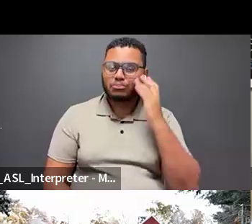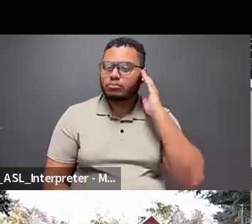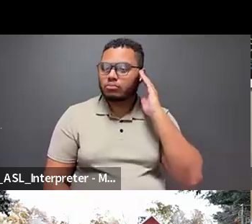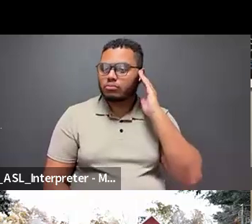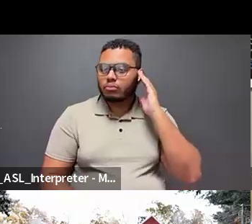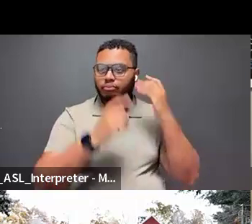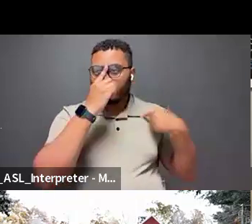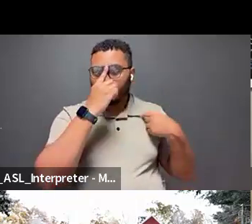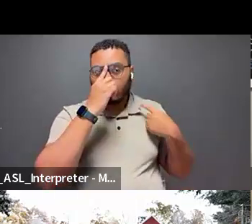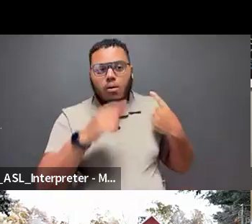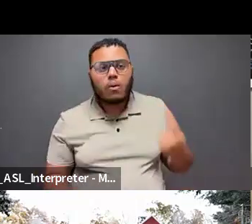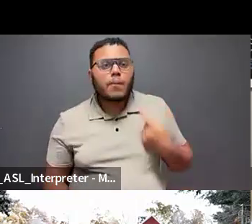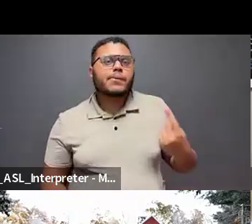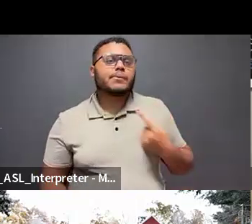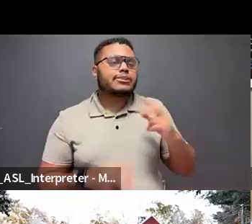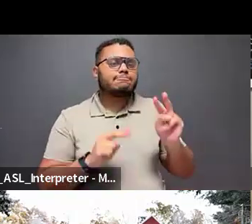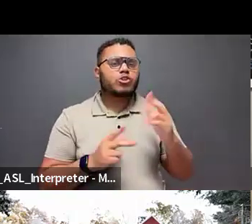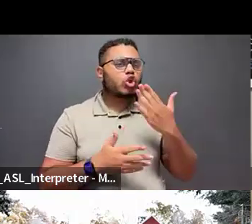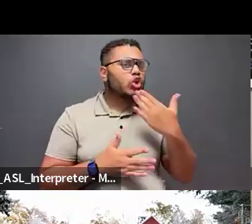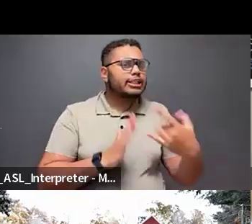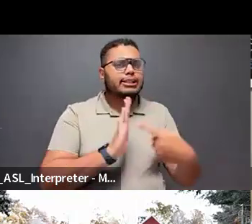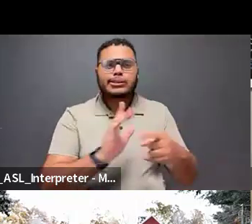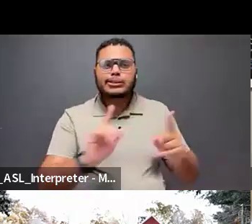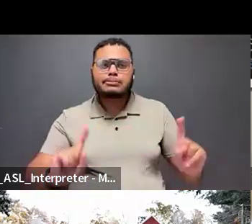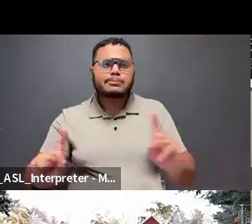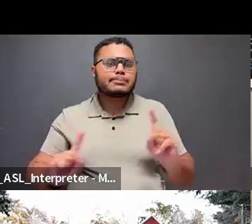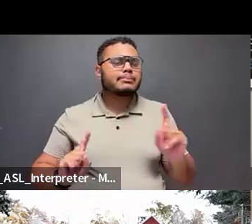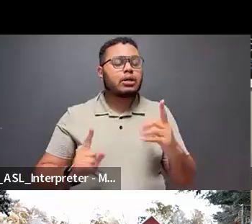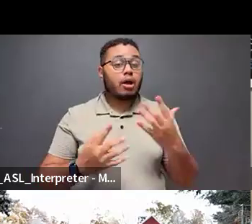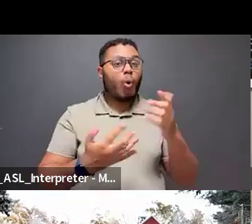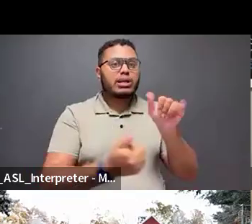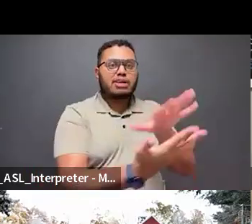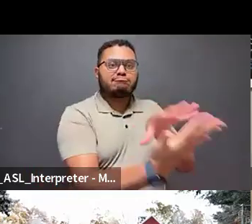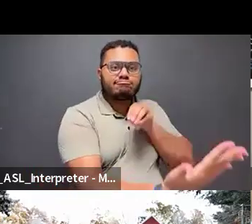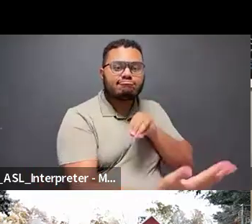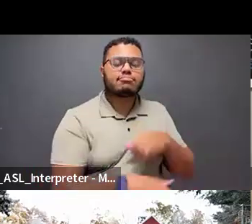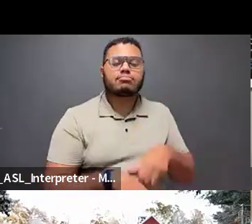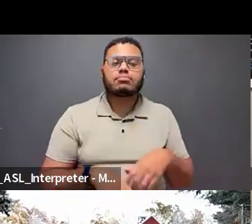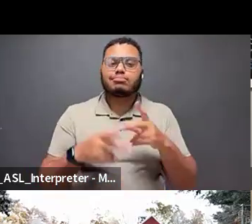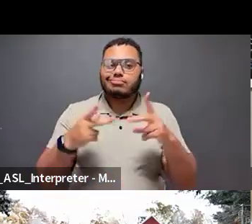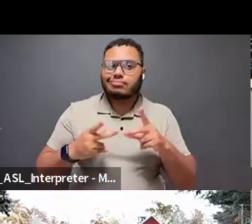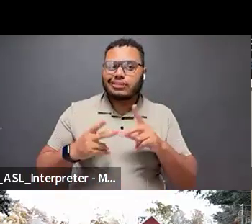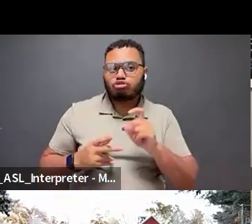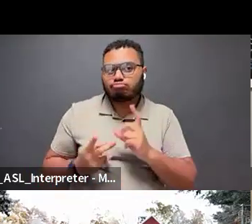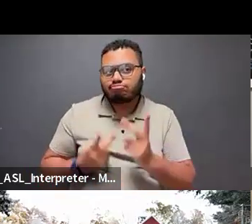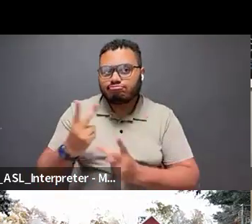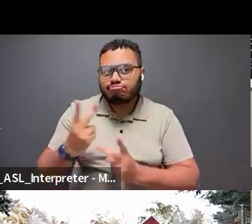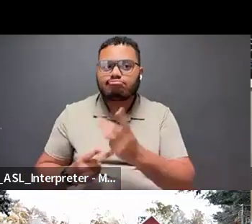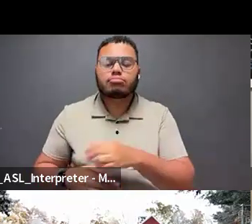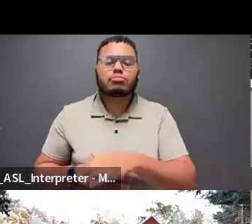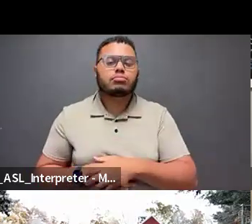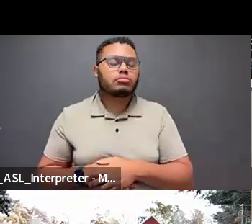Yeah, we're always looking for good examples, things to be emulated, places we should visit.